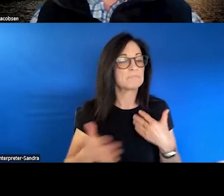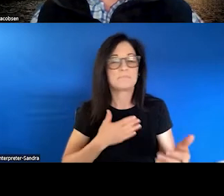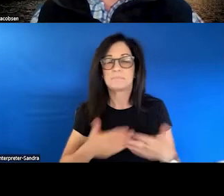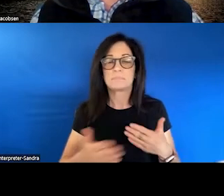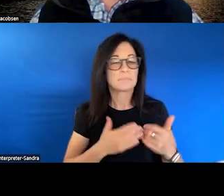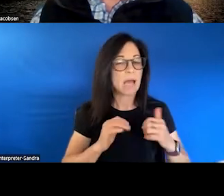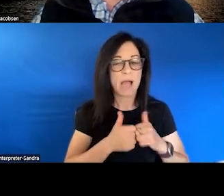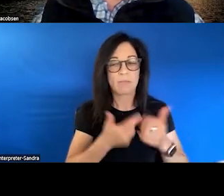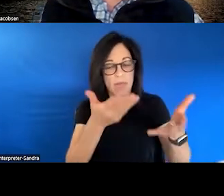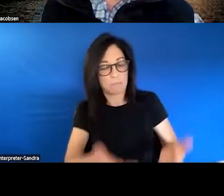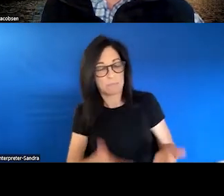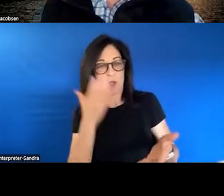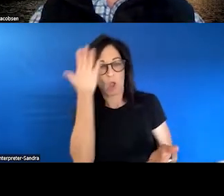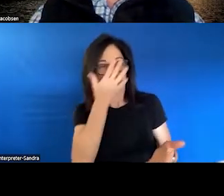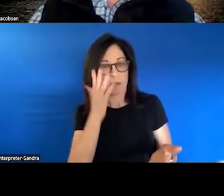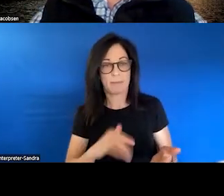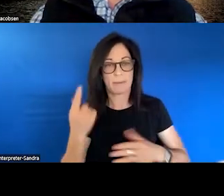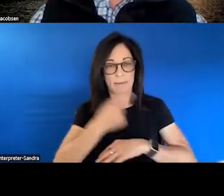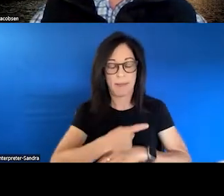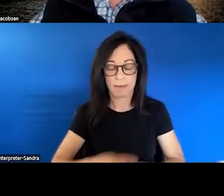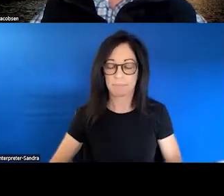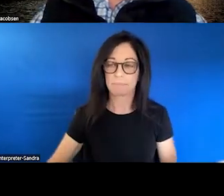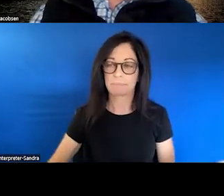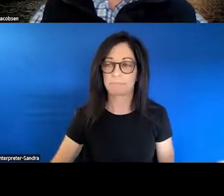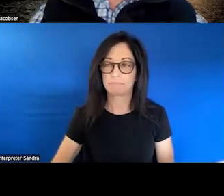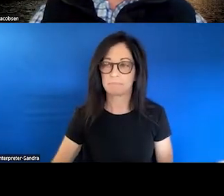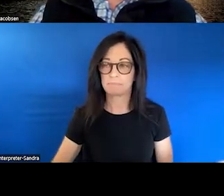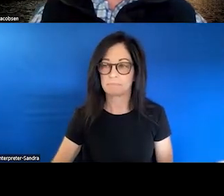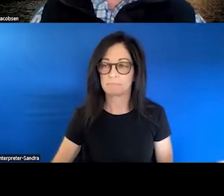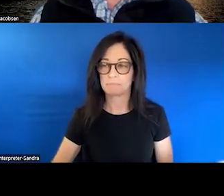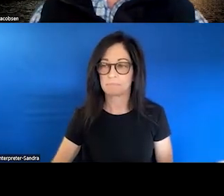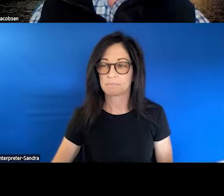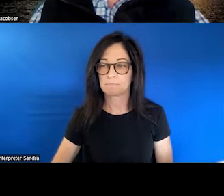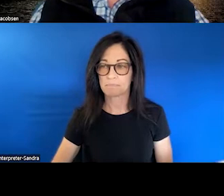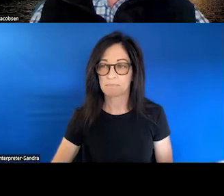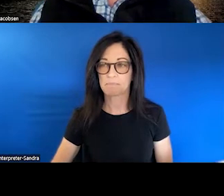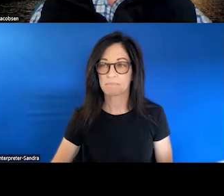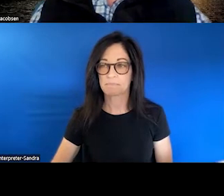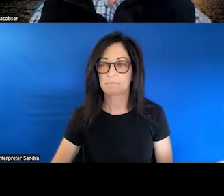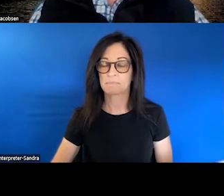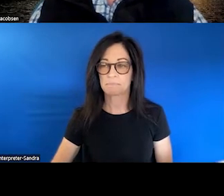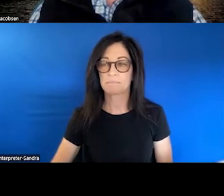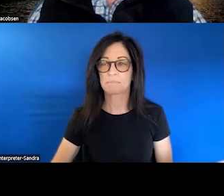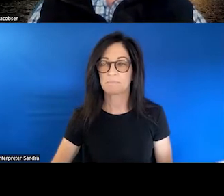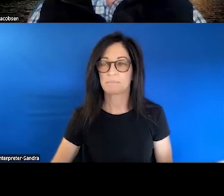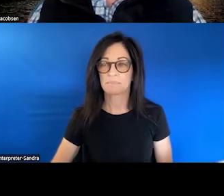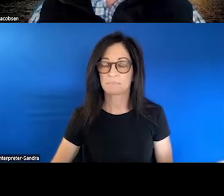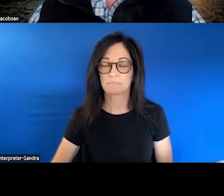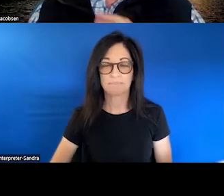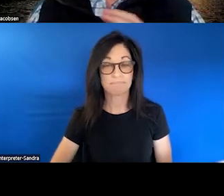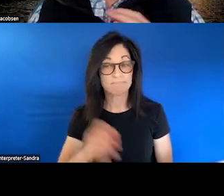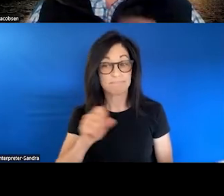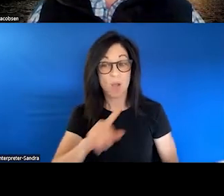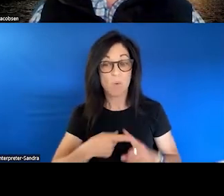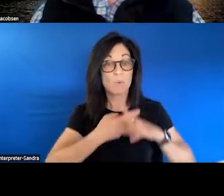are presenting that day. Now, certainly, when we initiate a follow-up call, that person could pick up the phone and they